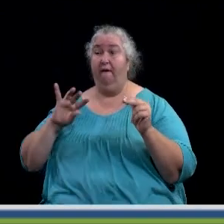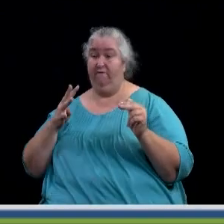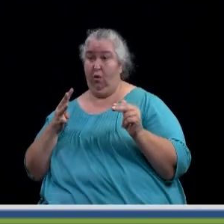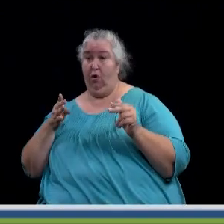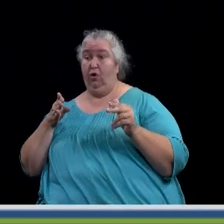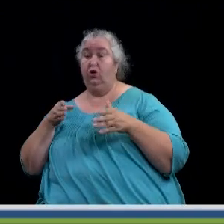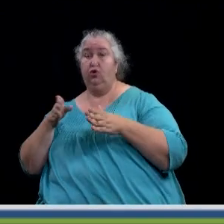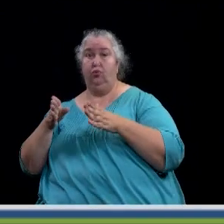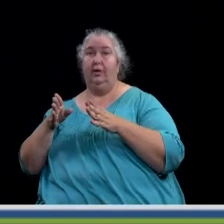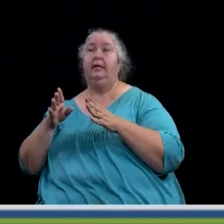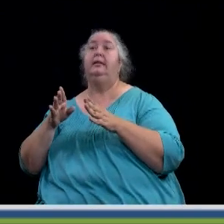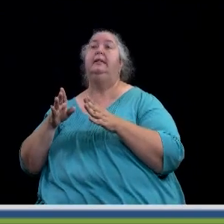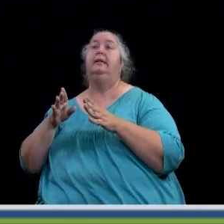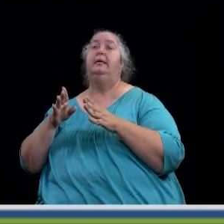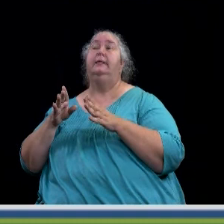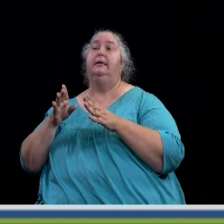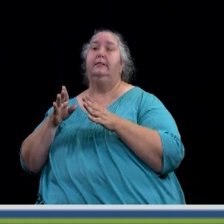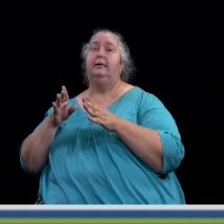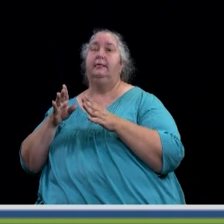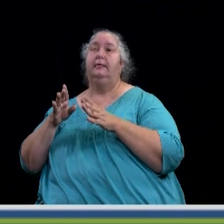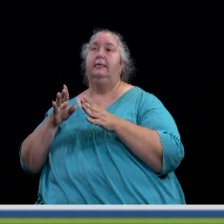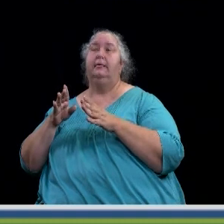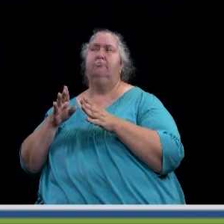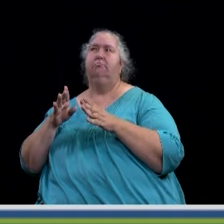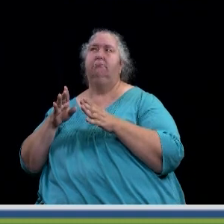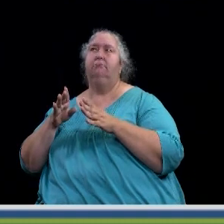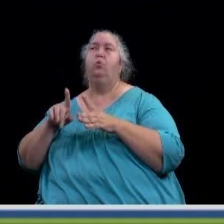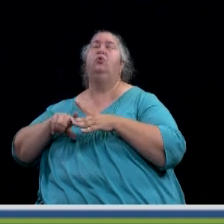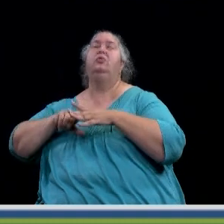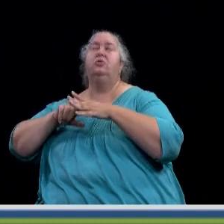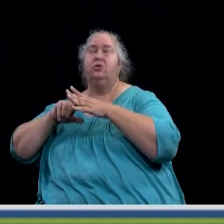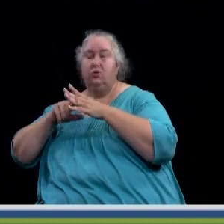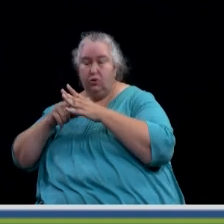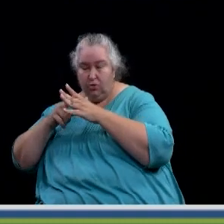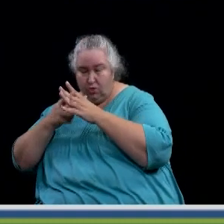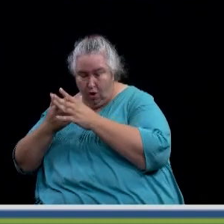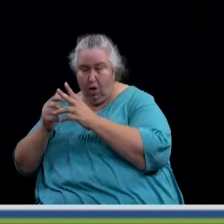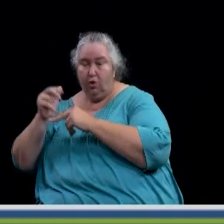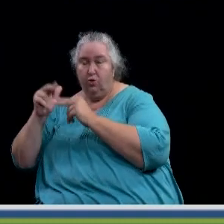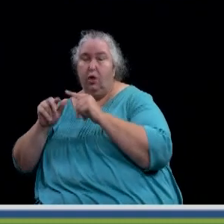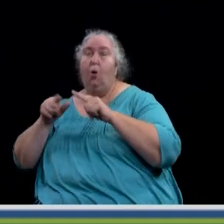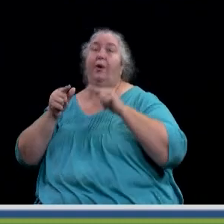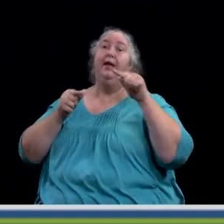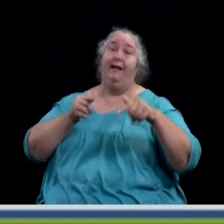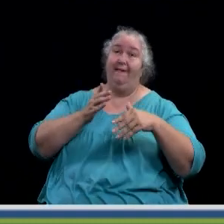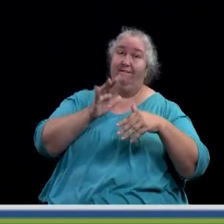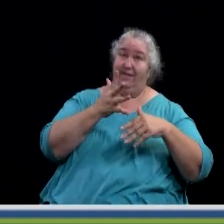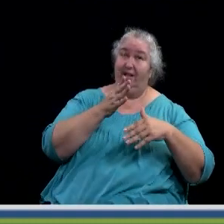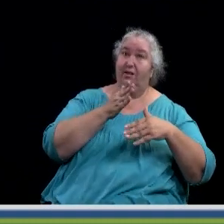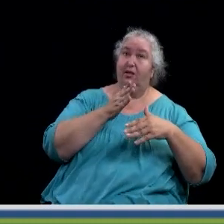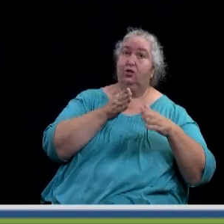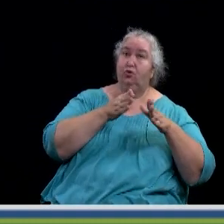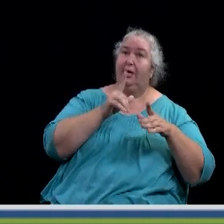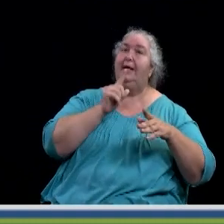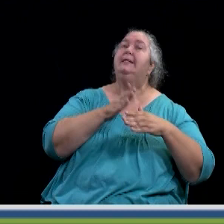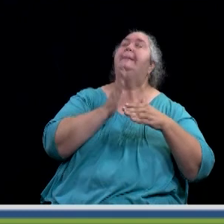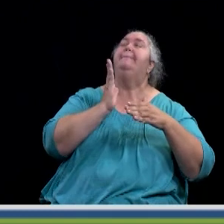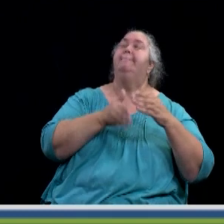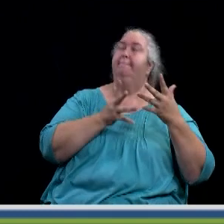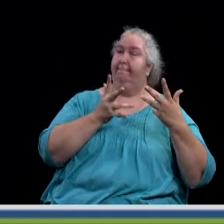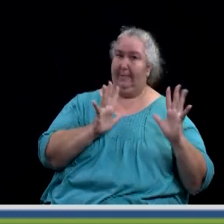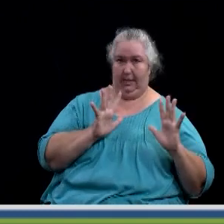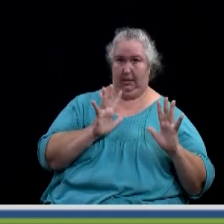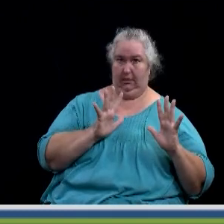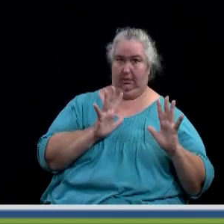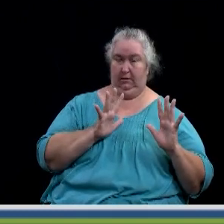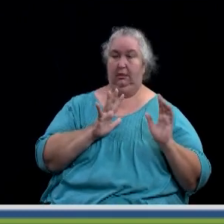upon 5th Street construction being accepted as complete and closed. Careful coordination of construction phasing, respect